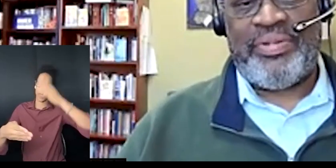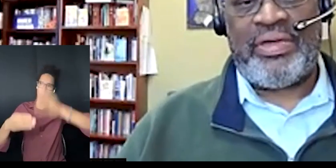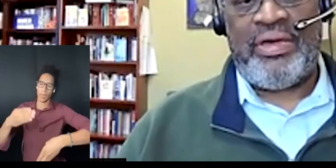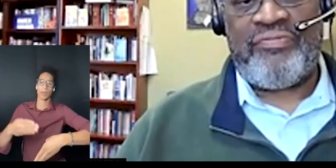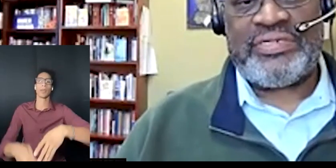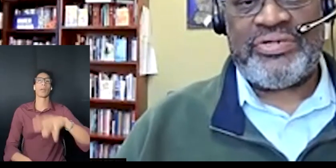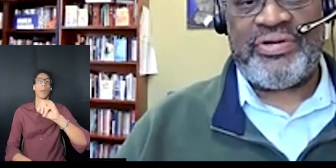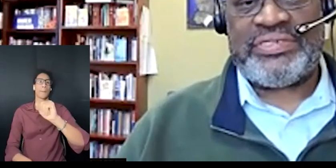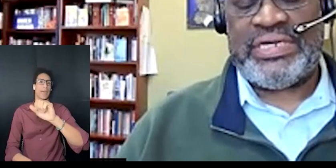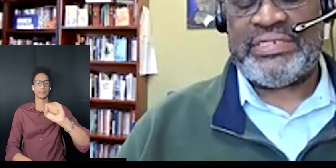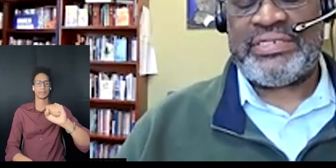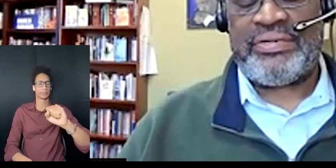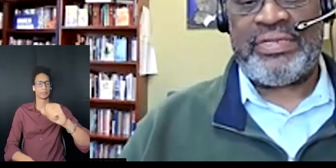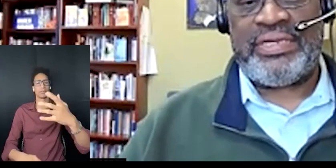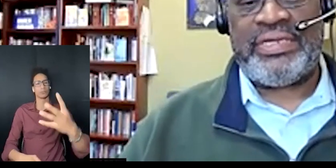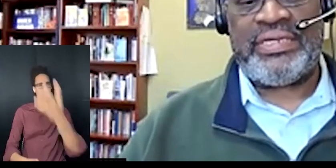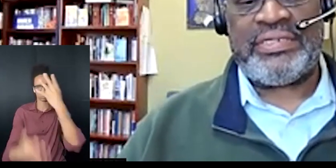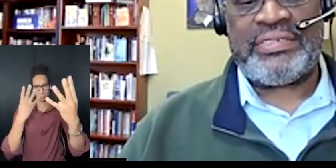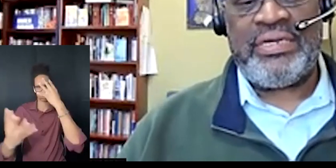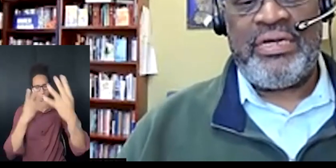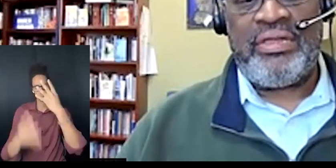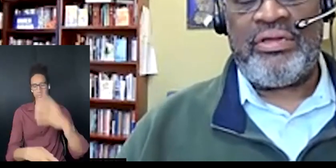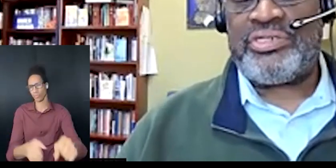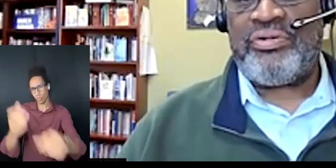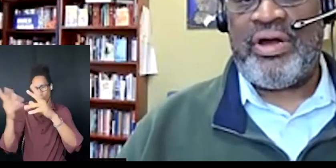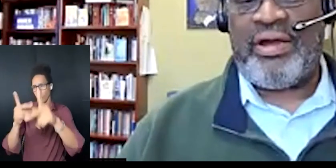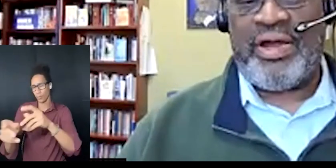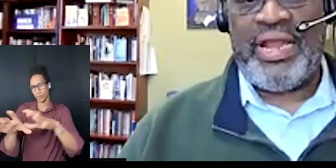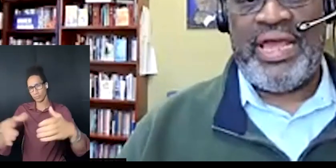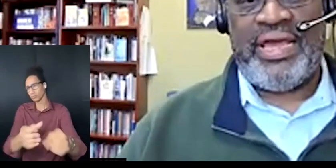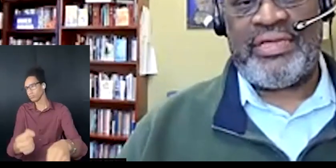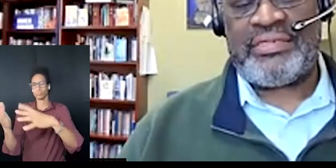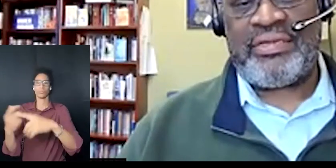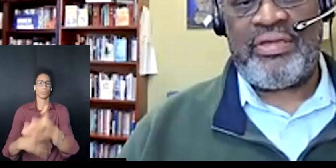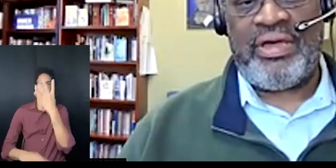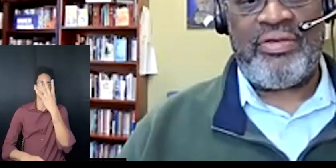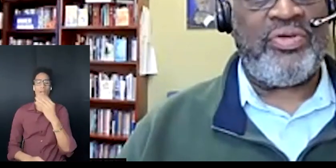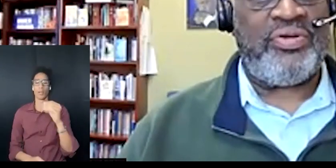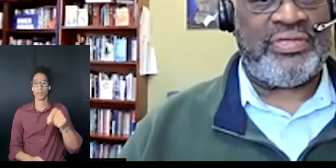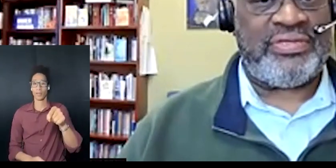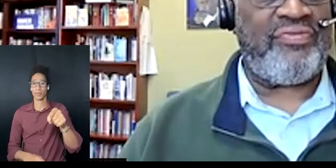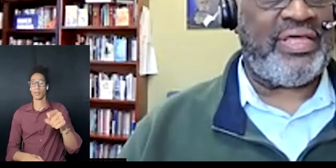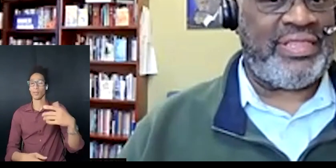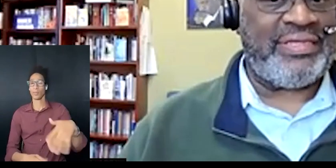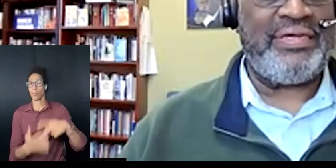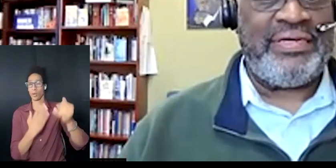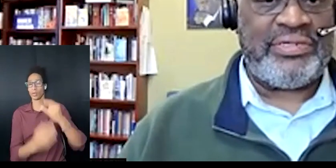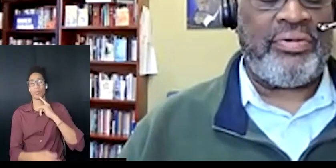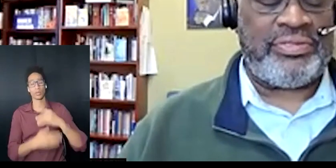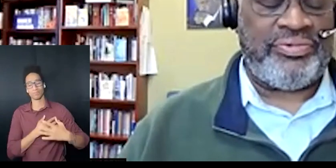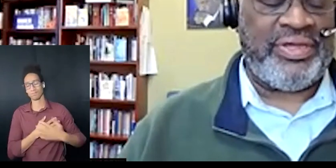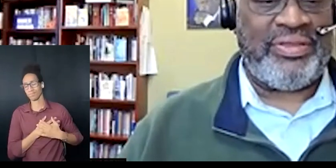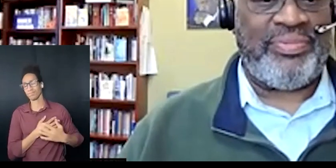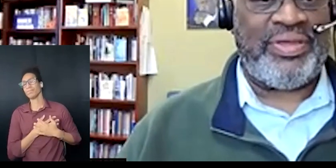this topic of restorative justice certainly is close to our heart as a communities of faith.